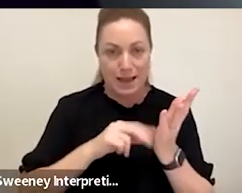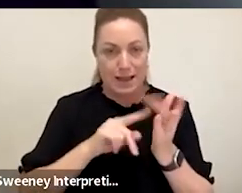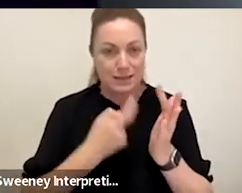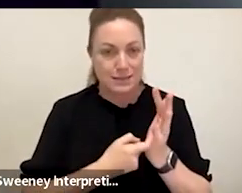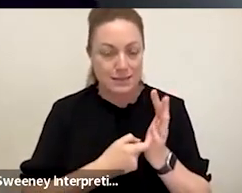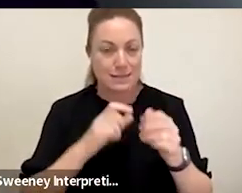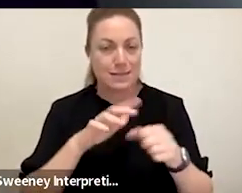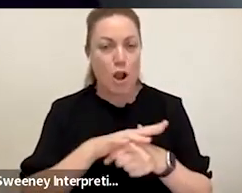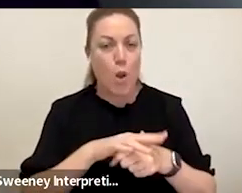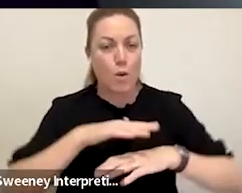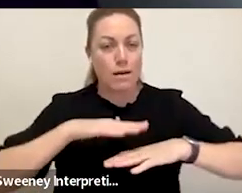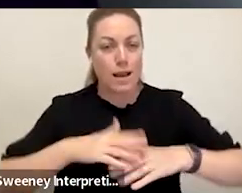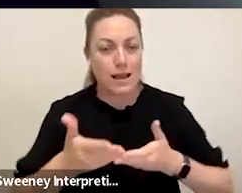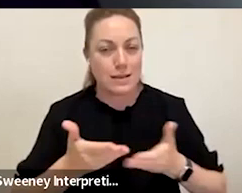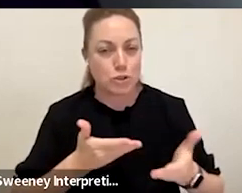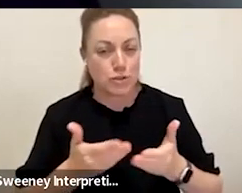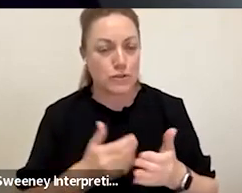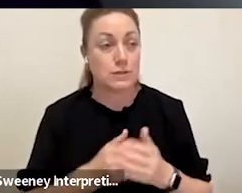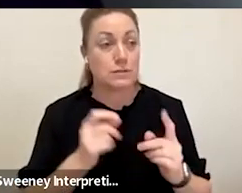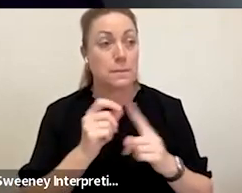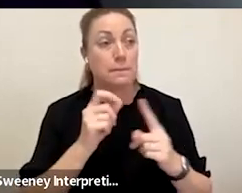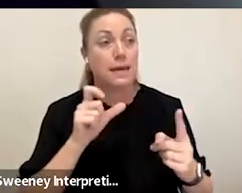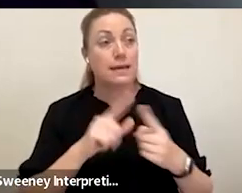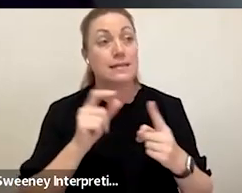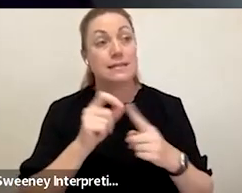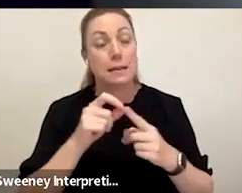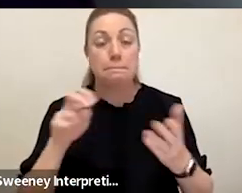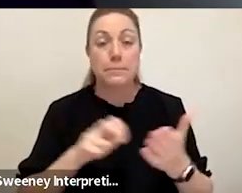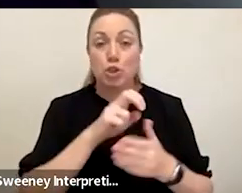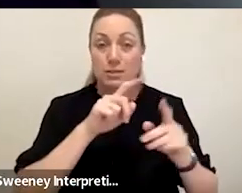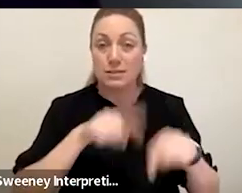Services, but my PSEP journey started a while ago. I met